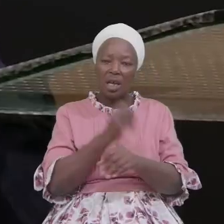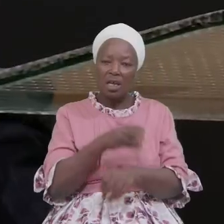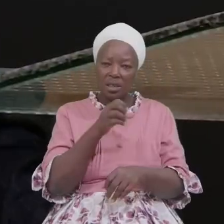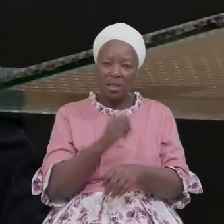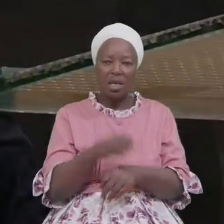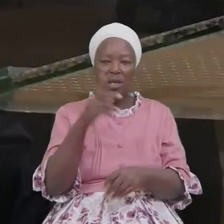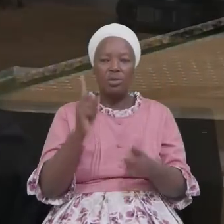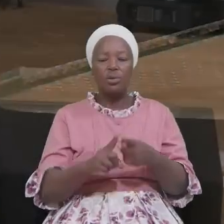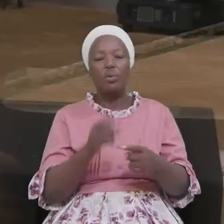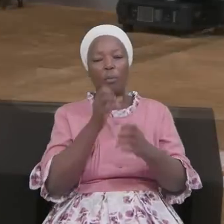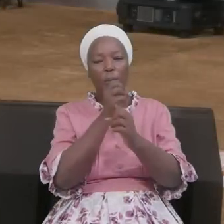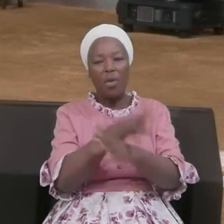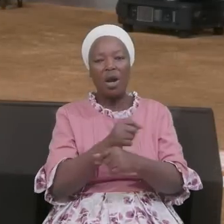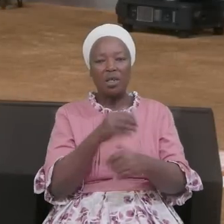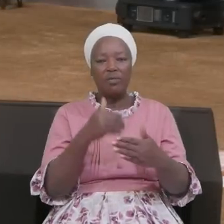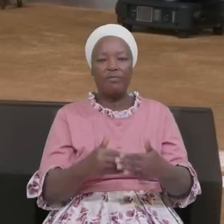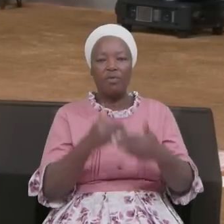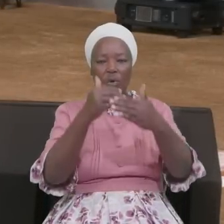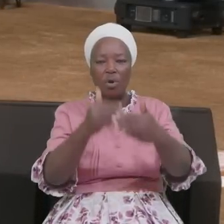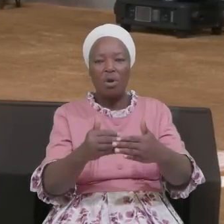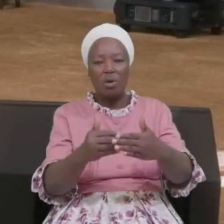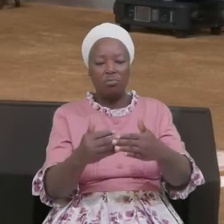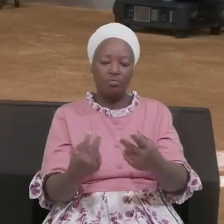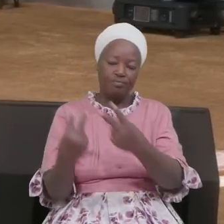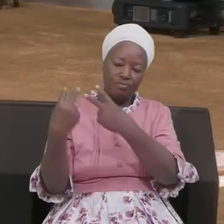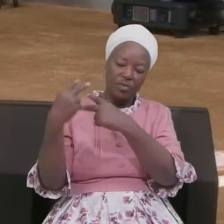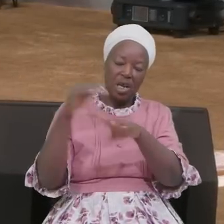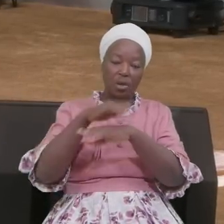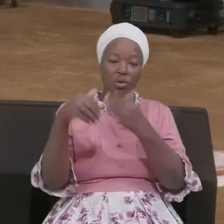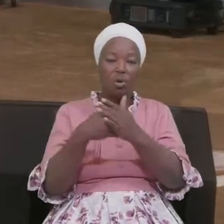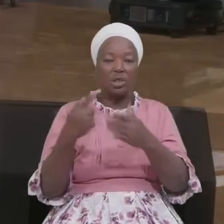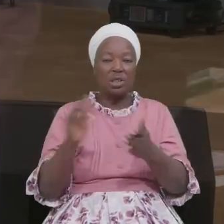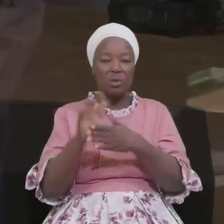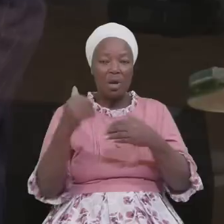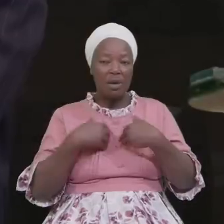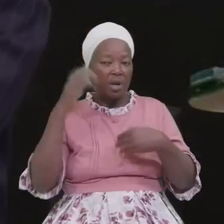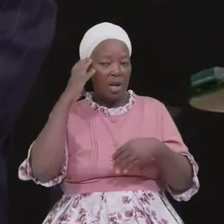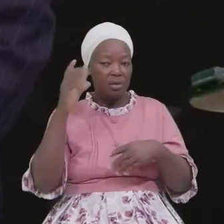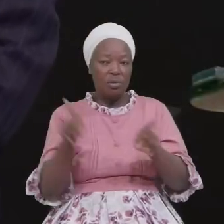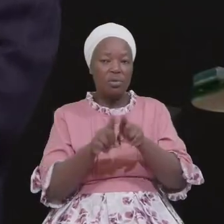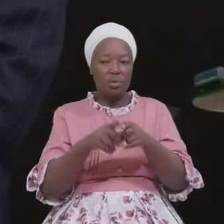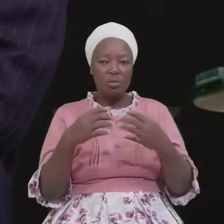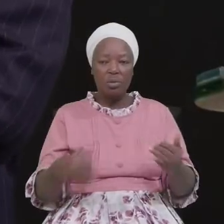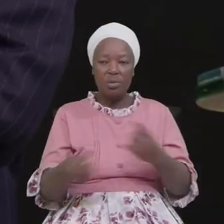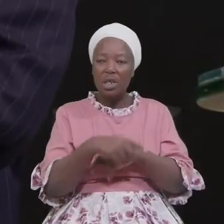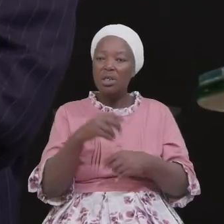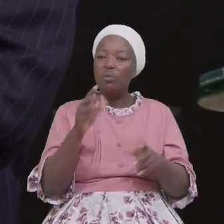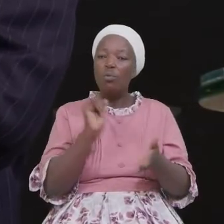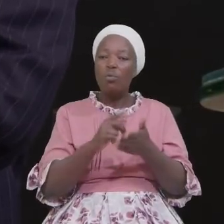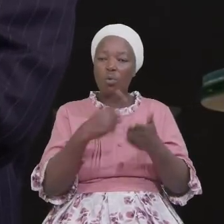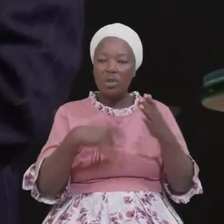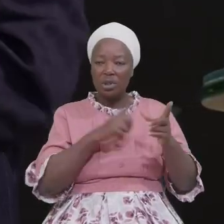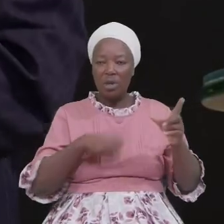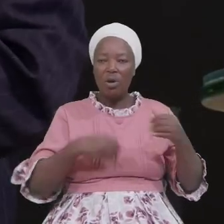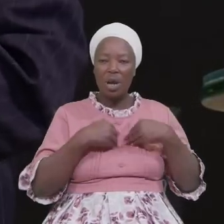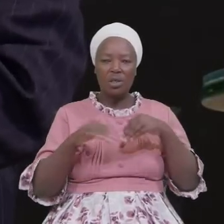to march forward. Looking at all the things we've heard, even today, what the Lord has done,